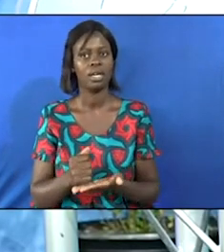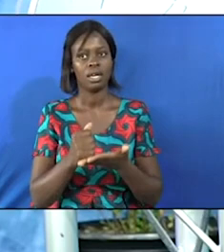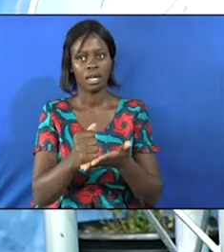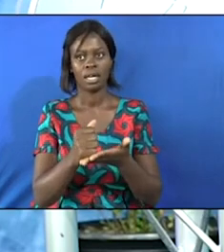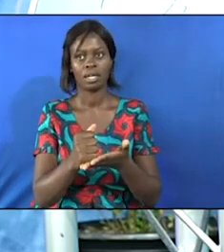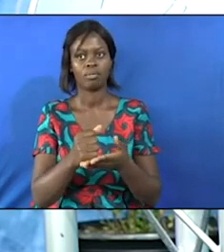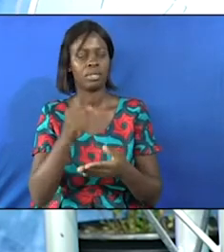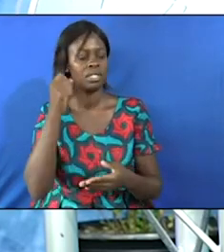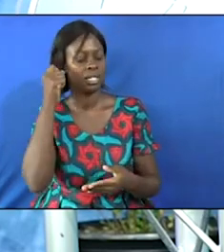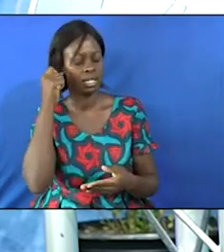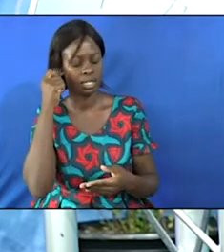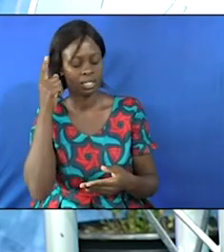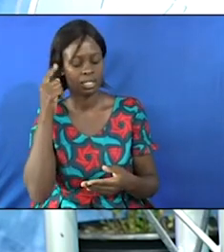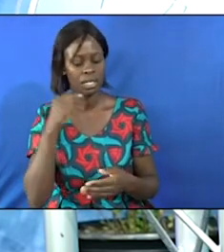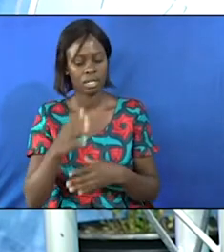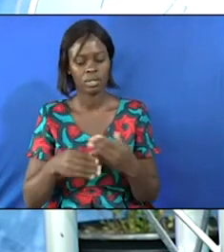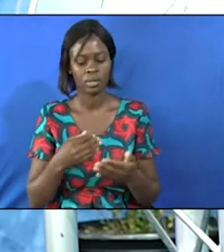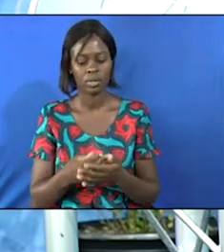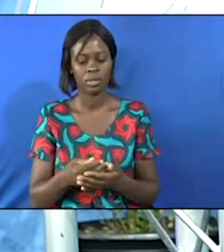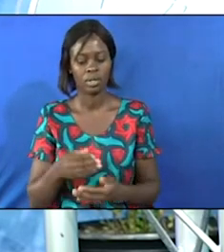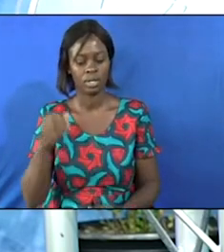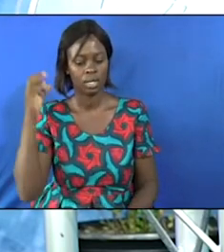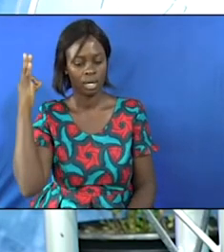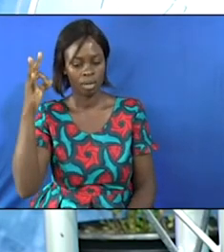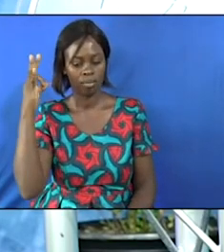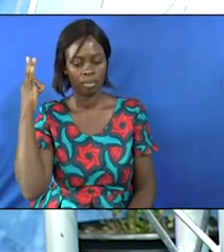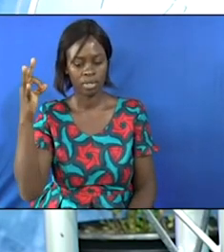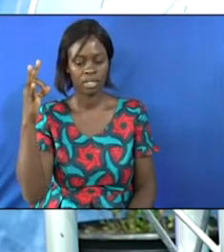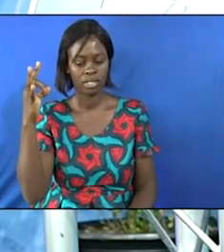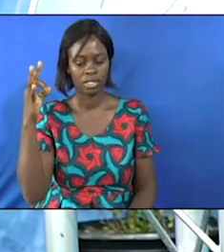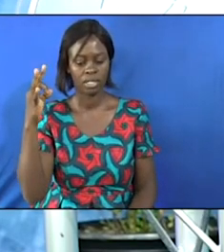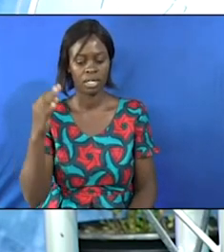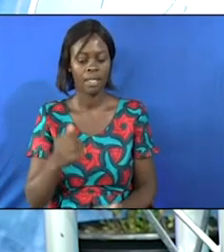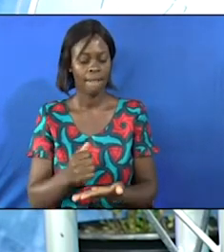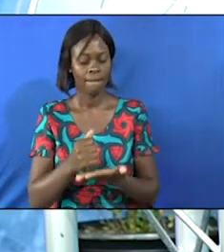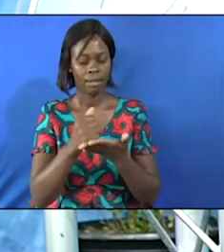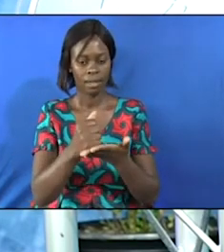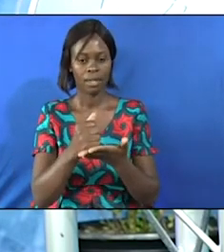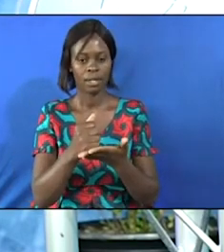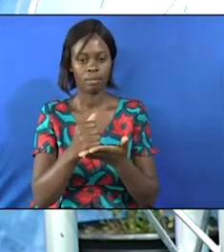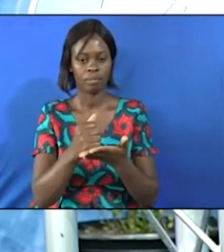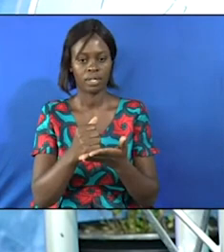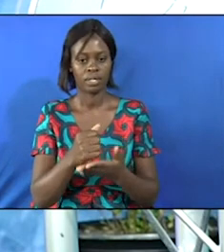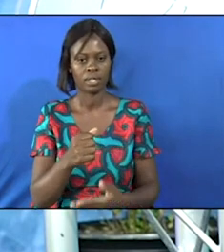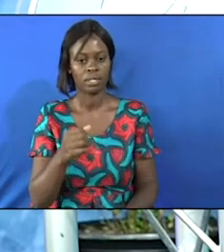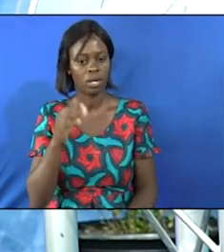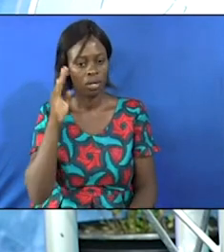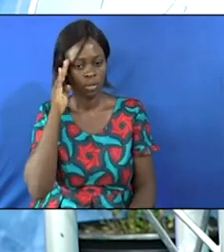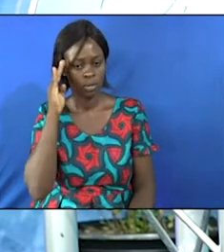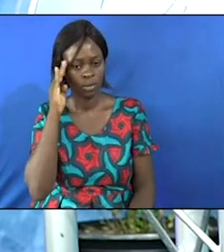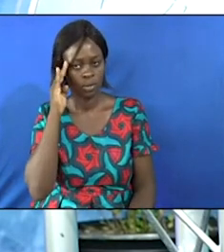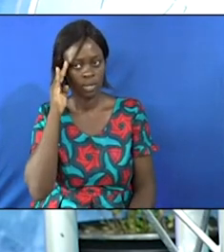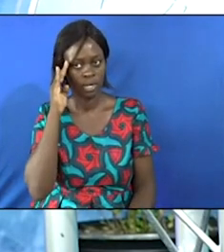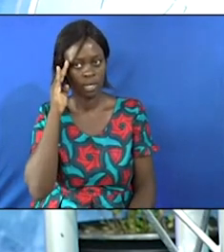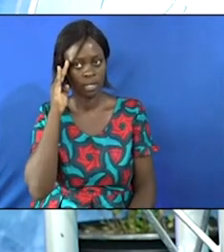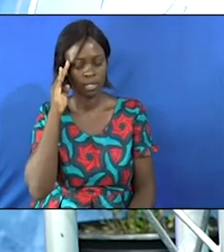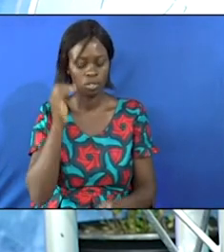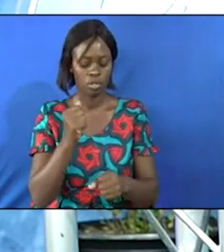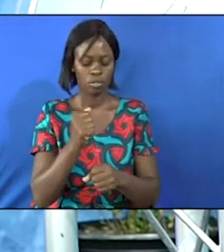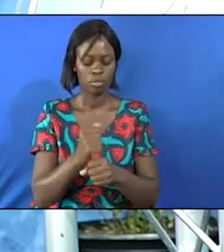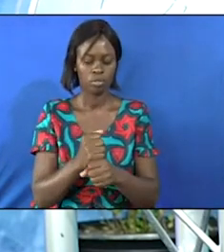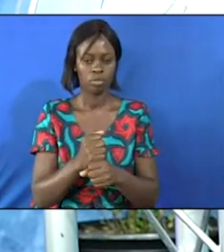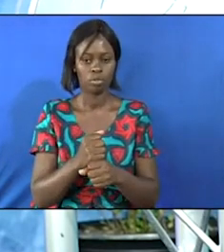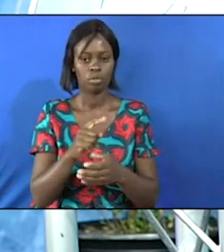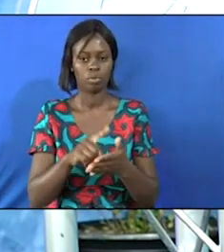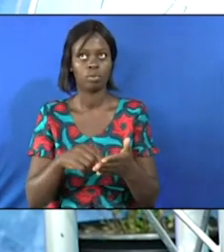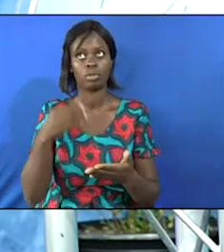us understand what the pastor preaches to us. May you help us to with knowledge, and may you help us to do what you want us